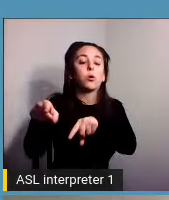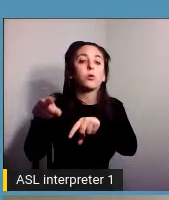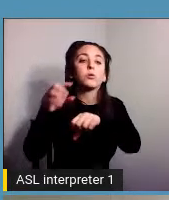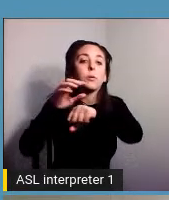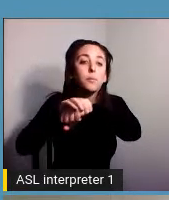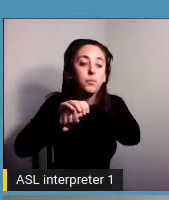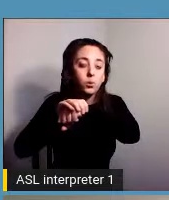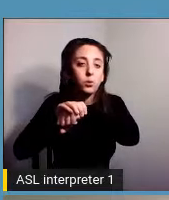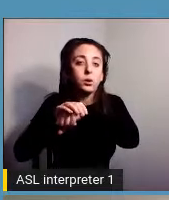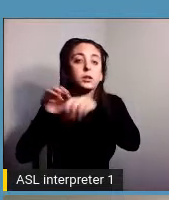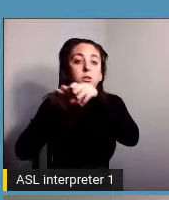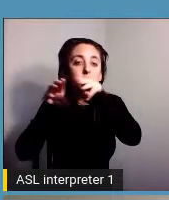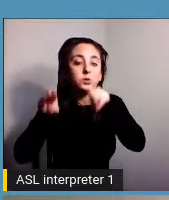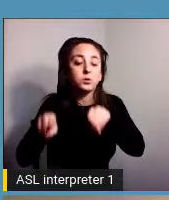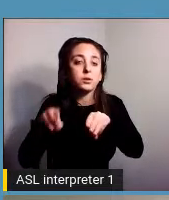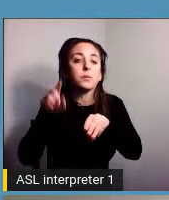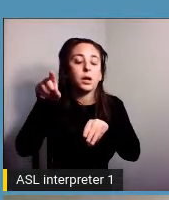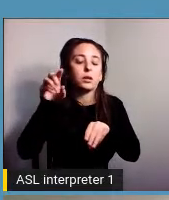of the